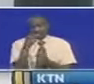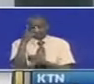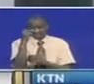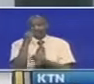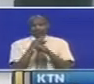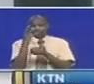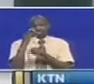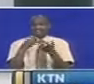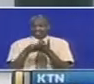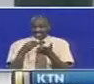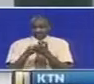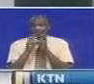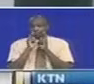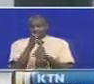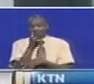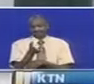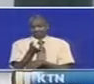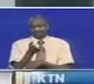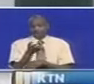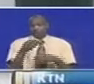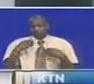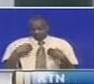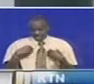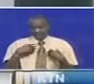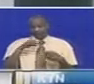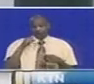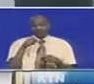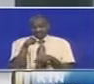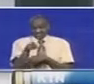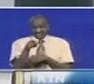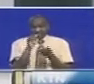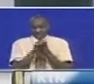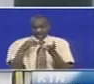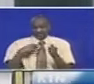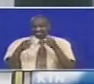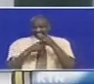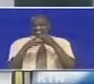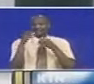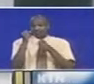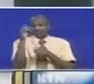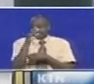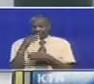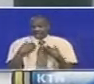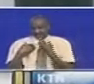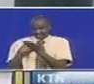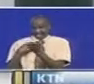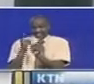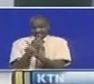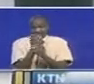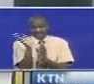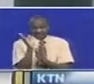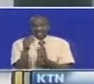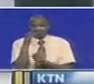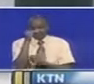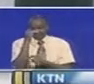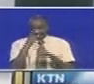report. We are so happy with the returns we are getting from our institution, the 65% that we have. Initial lock-in of 5 years by Capital